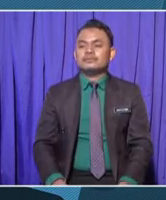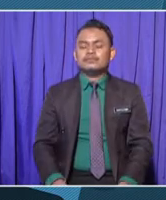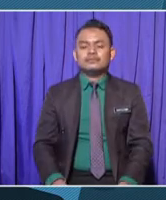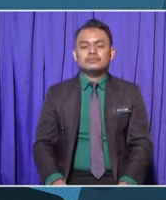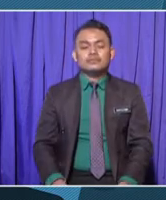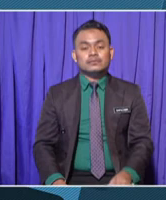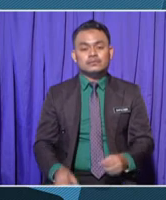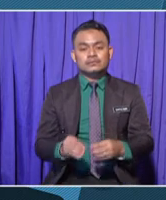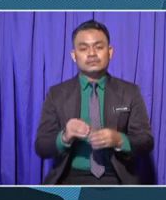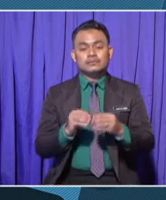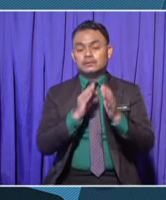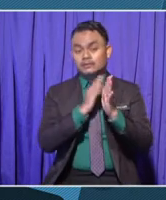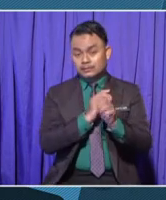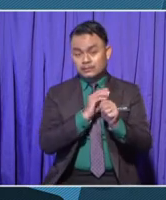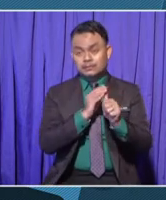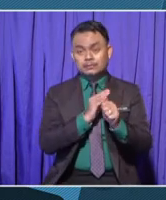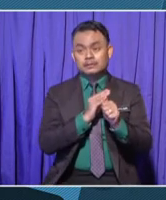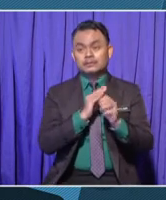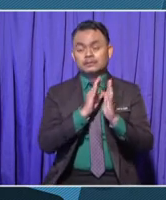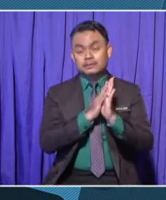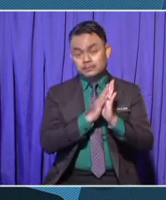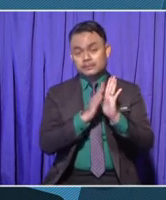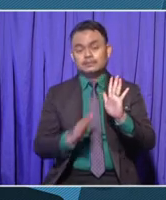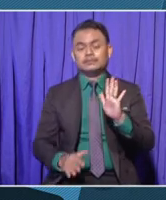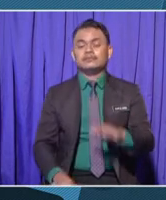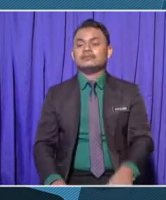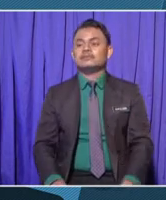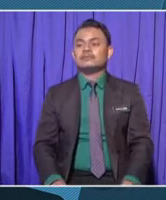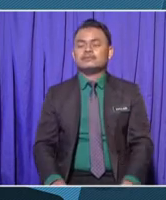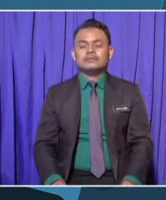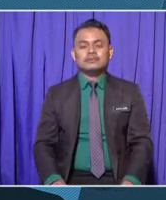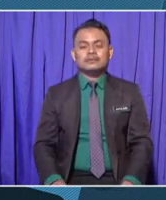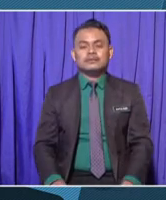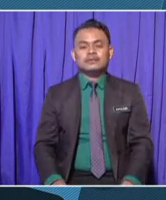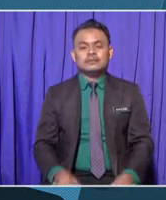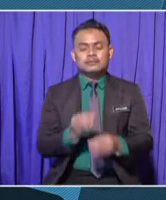The fifth is a horseshoe magnet.